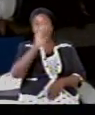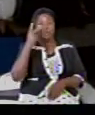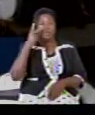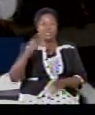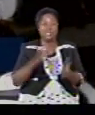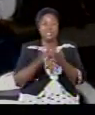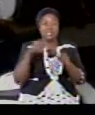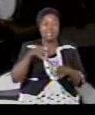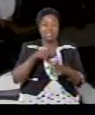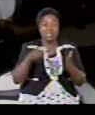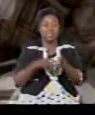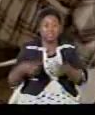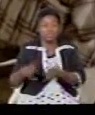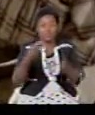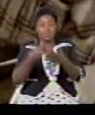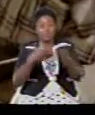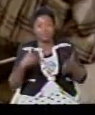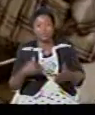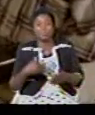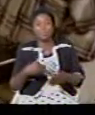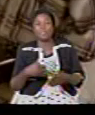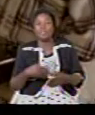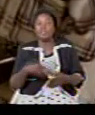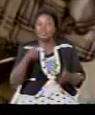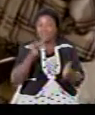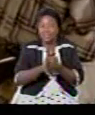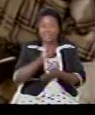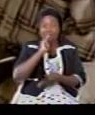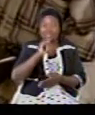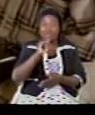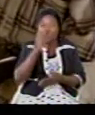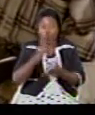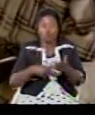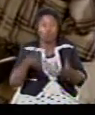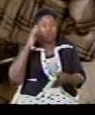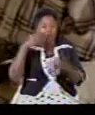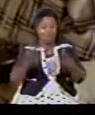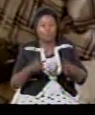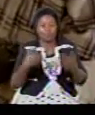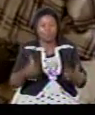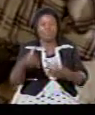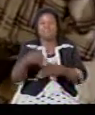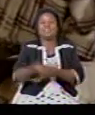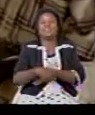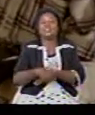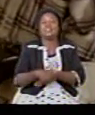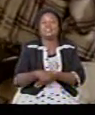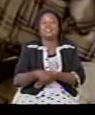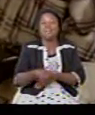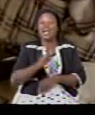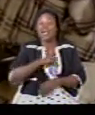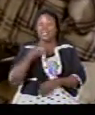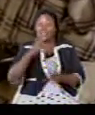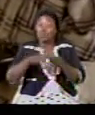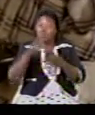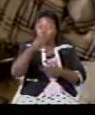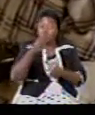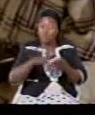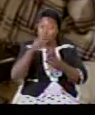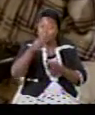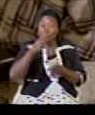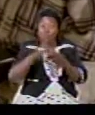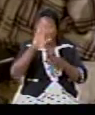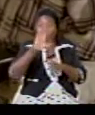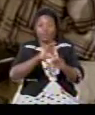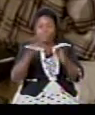it on this fashion. That's what it will happen tonight. I said to you, to your family,